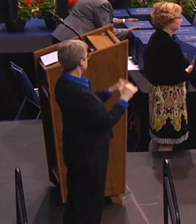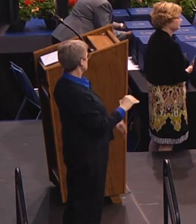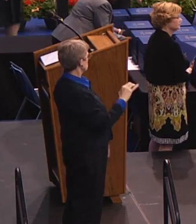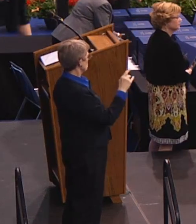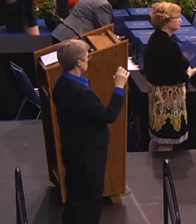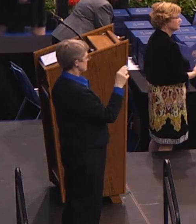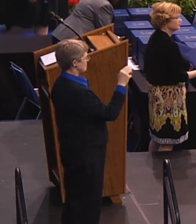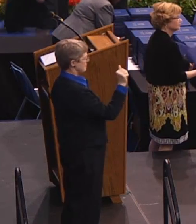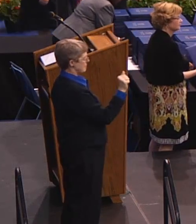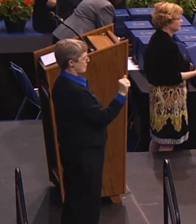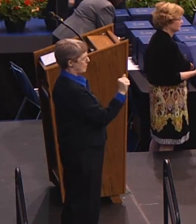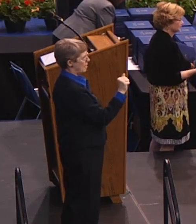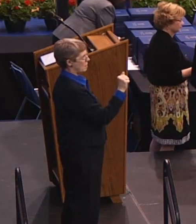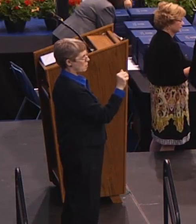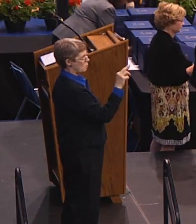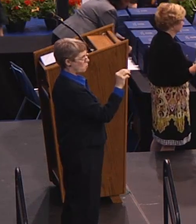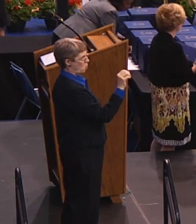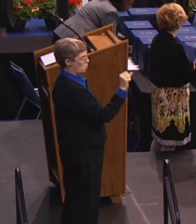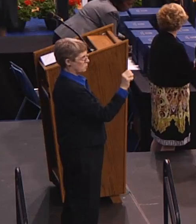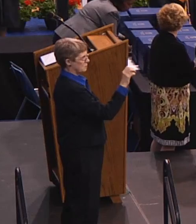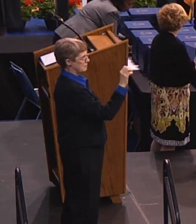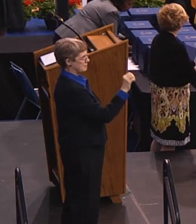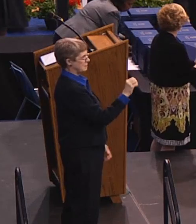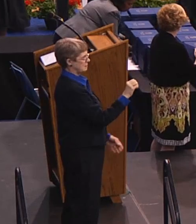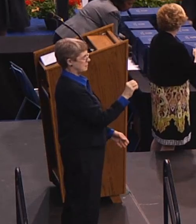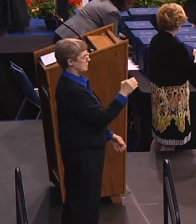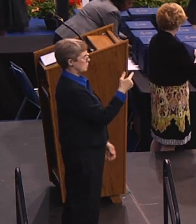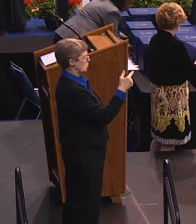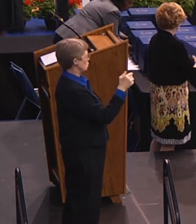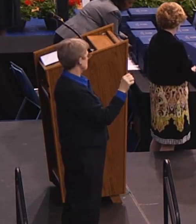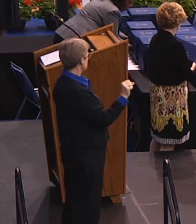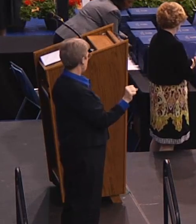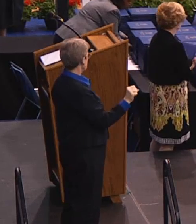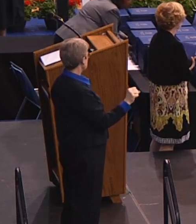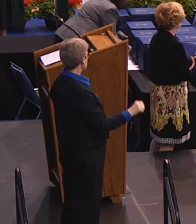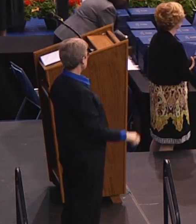Christina Michelle Rose, General Studies.